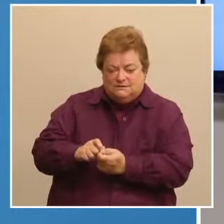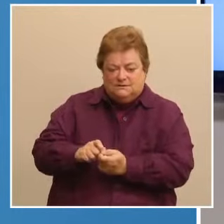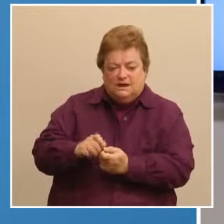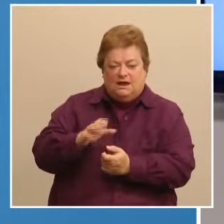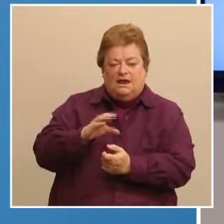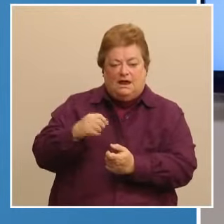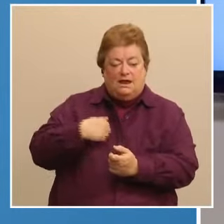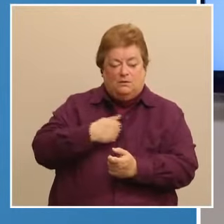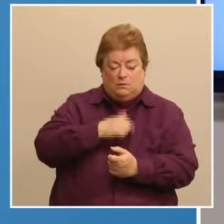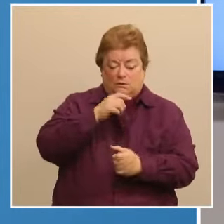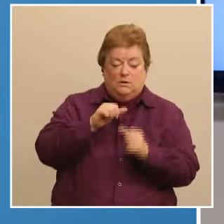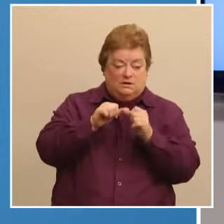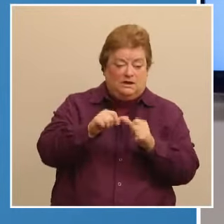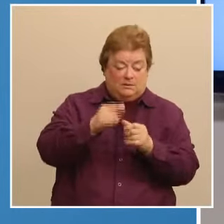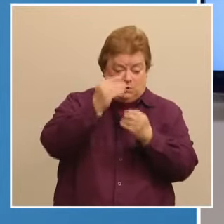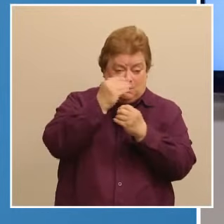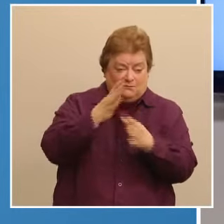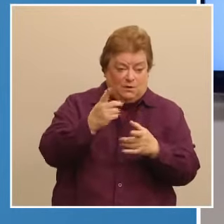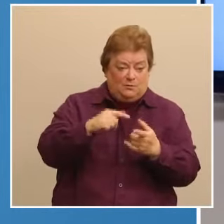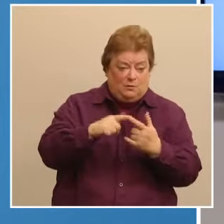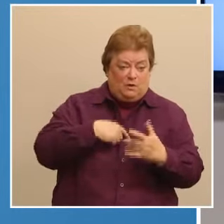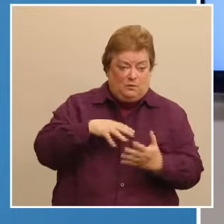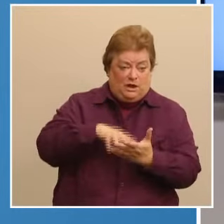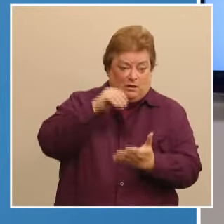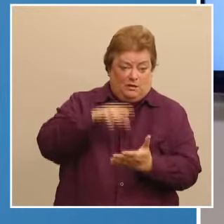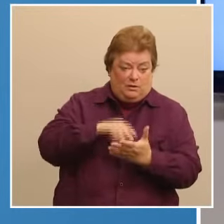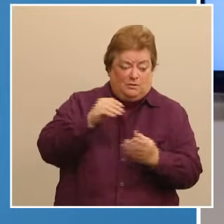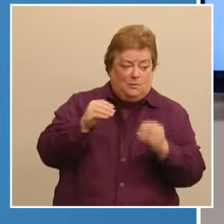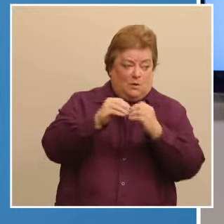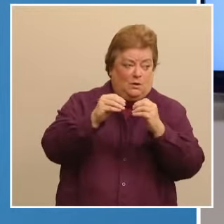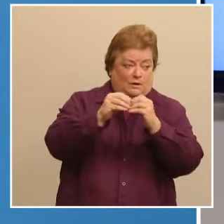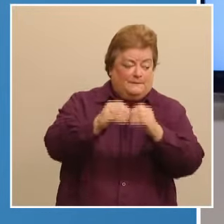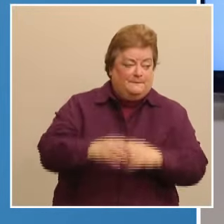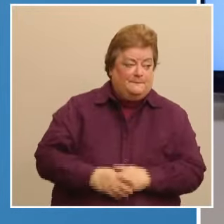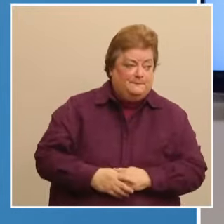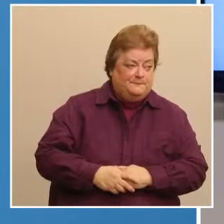we'll keep you informed as we learn more.